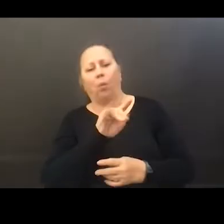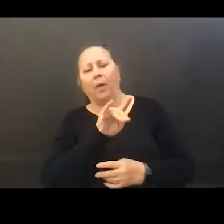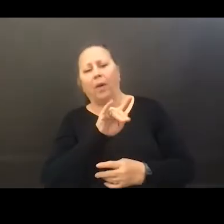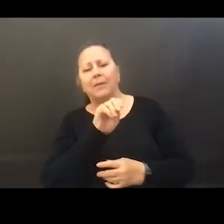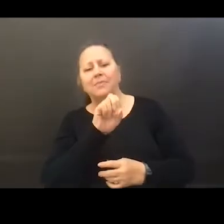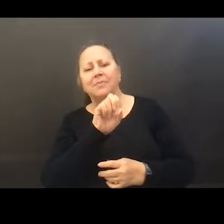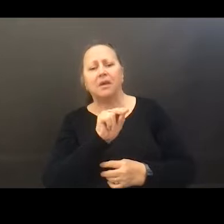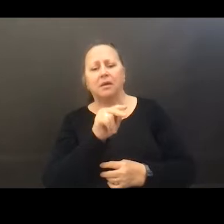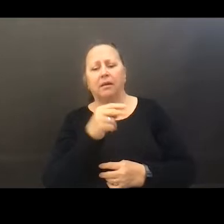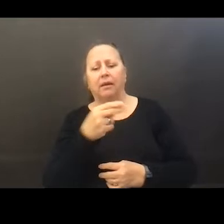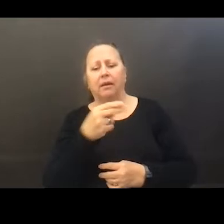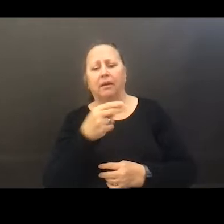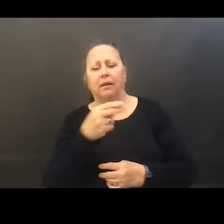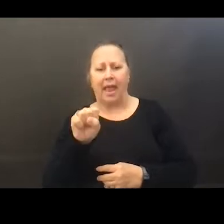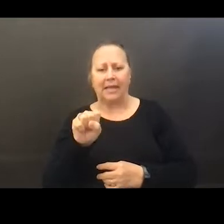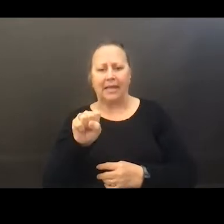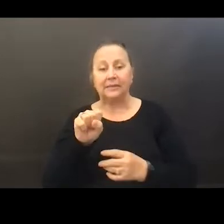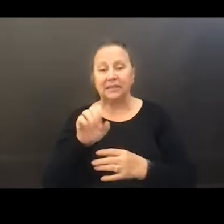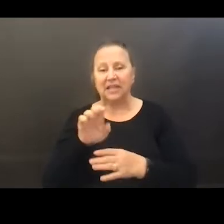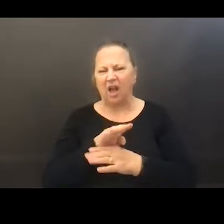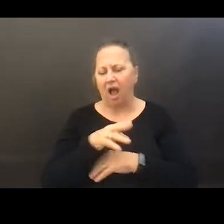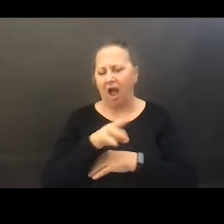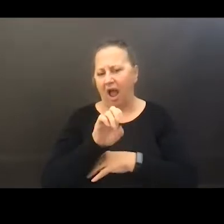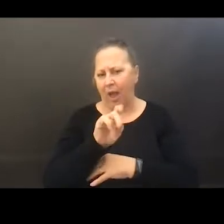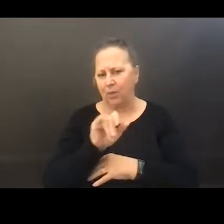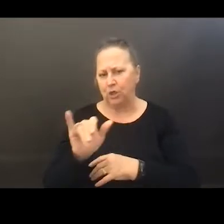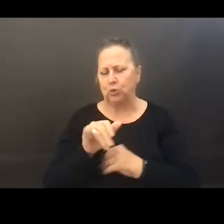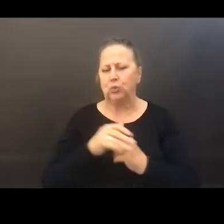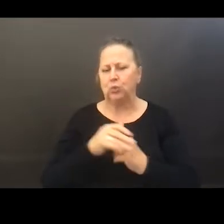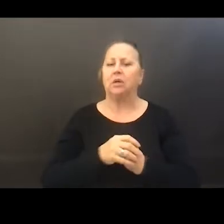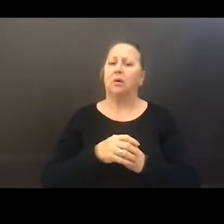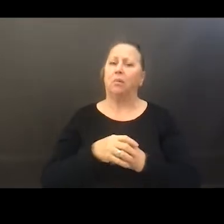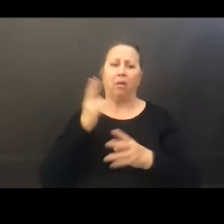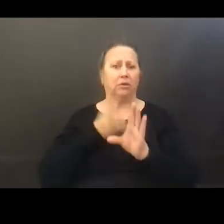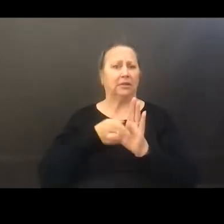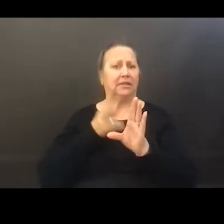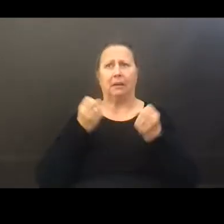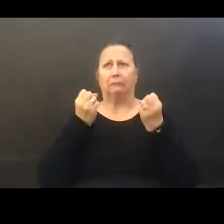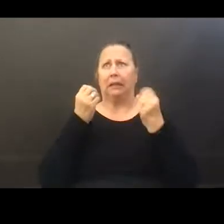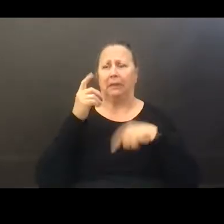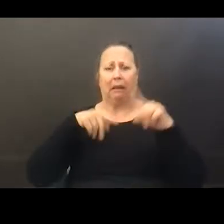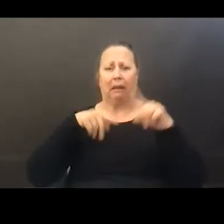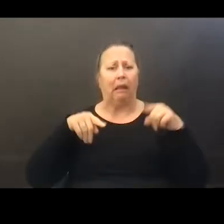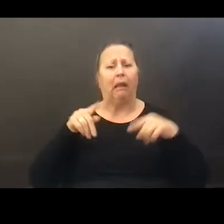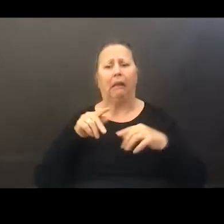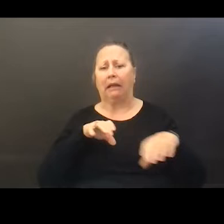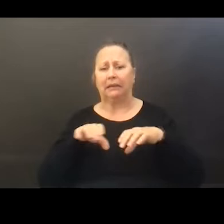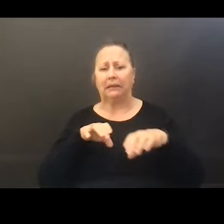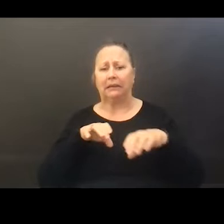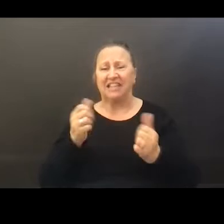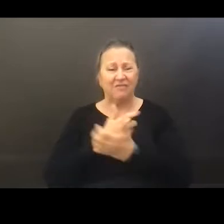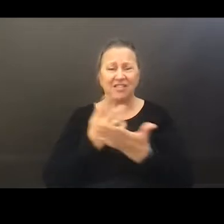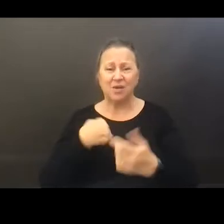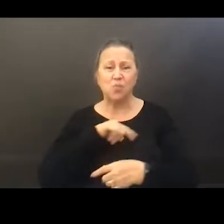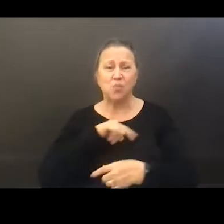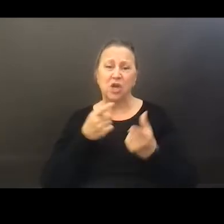as well. We participate in a wide variety of activities across the area. Everything that we do is focused in